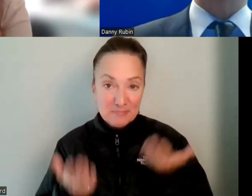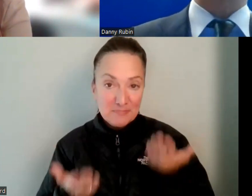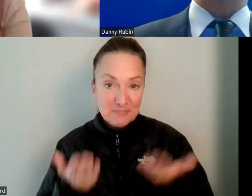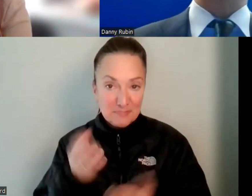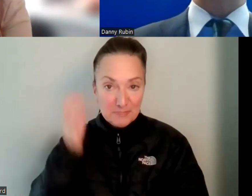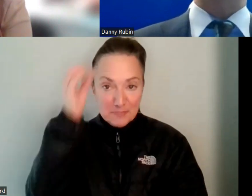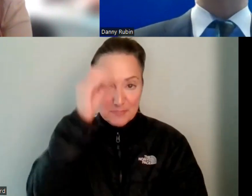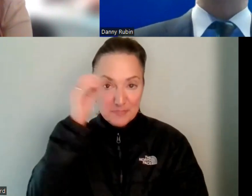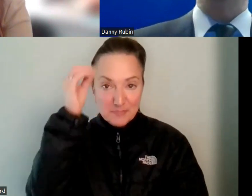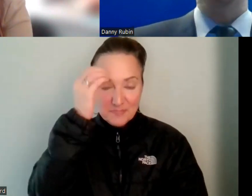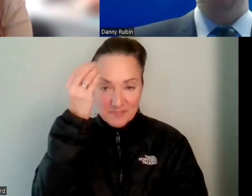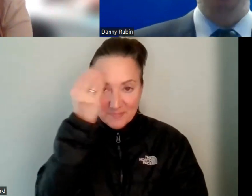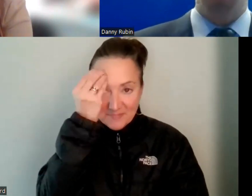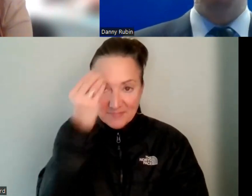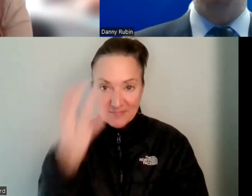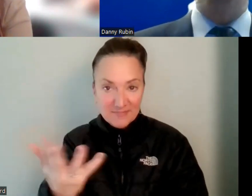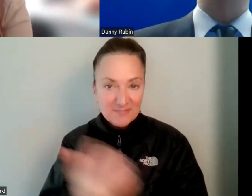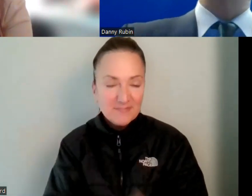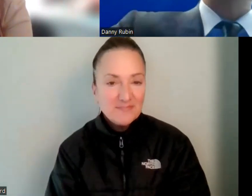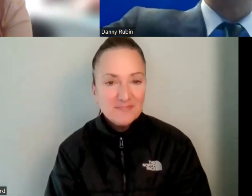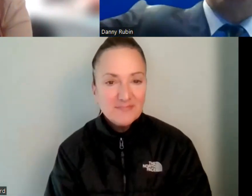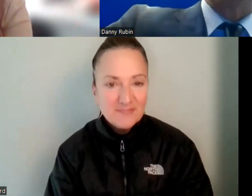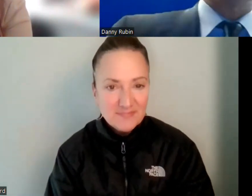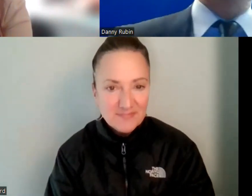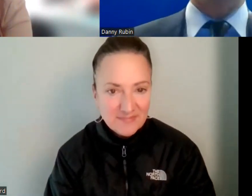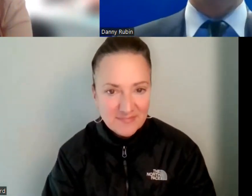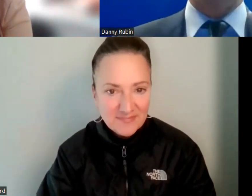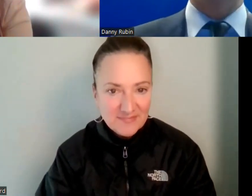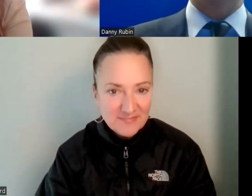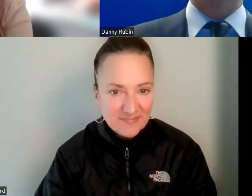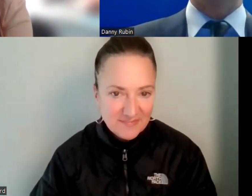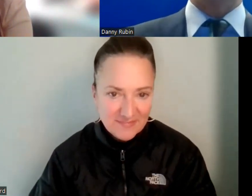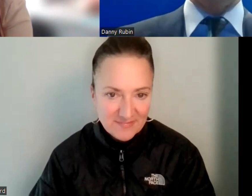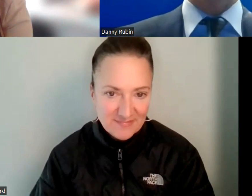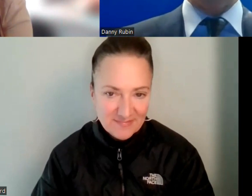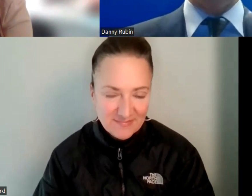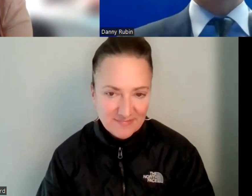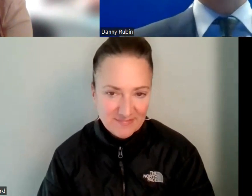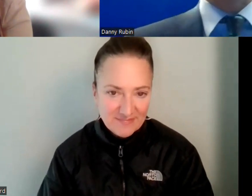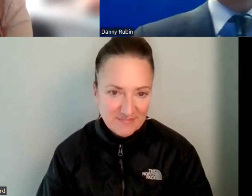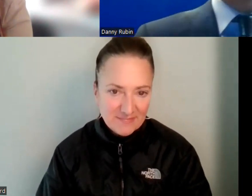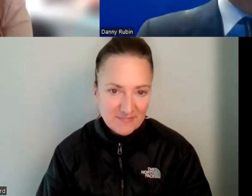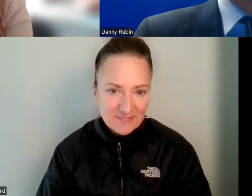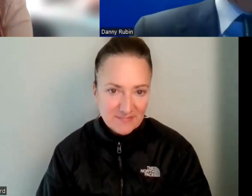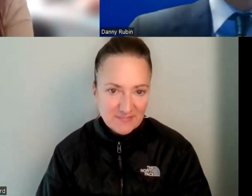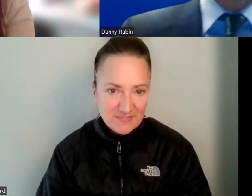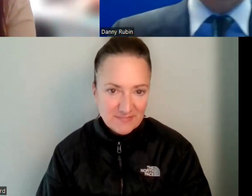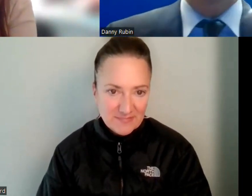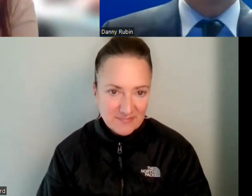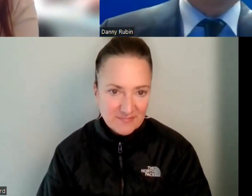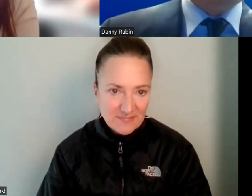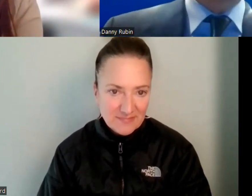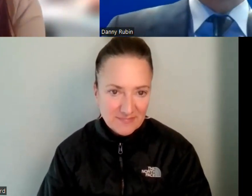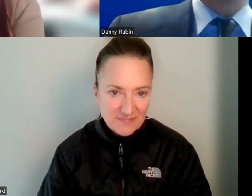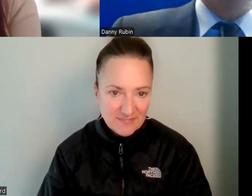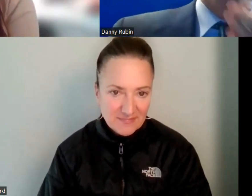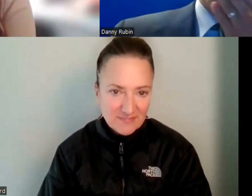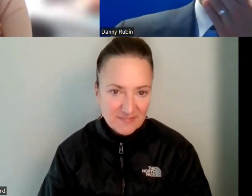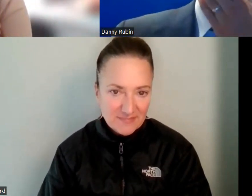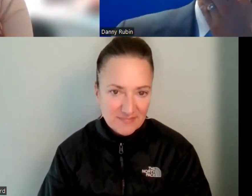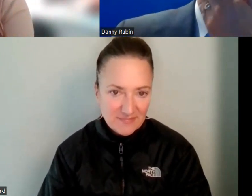minutes ago? What's your best advice for students in school to start exploring the job now? What would you say?